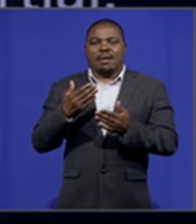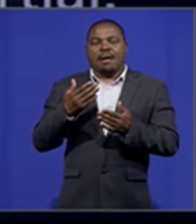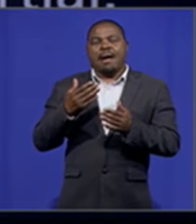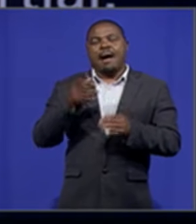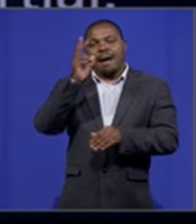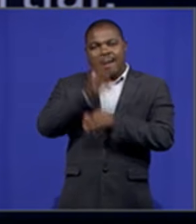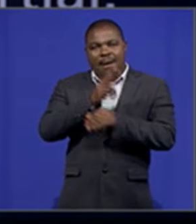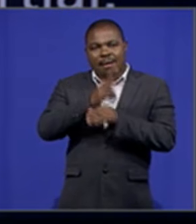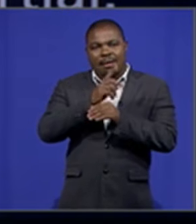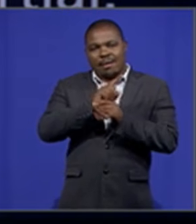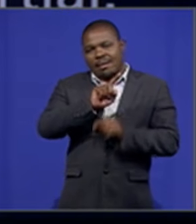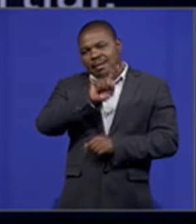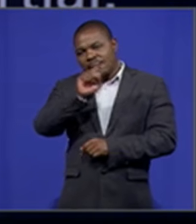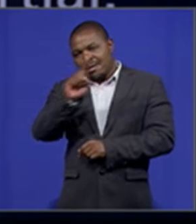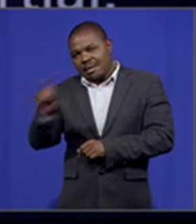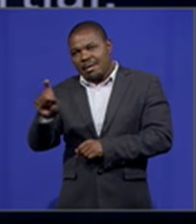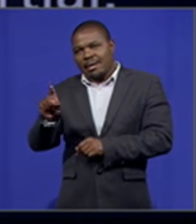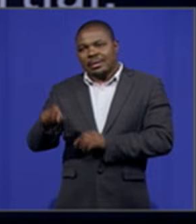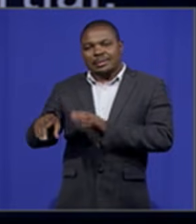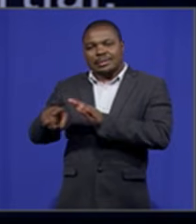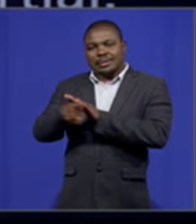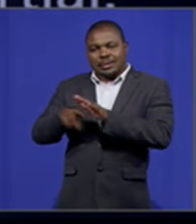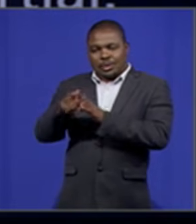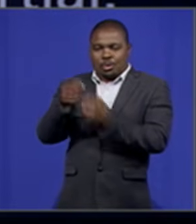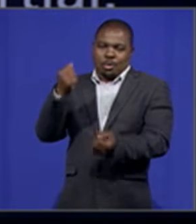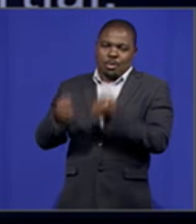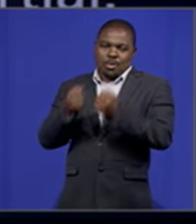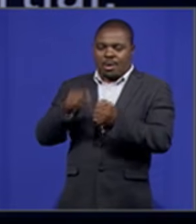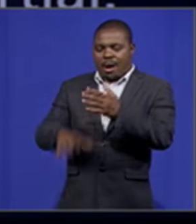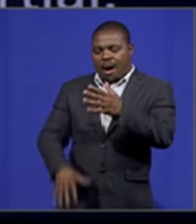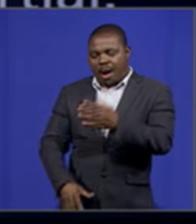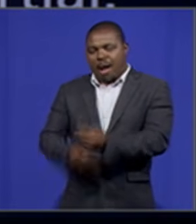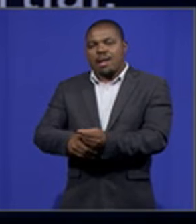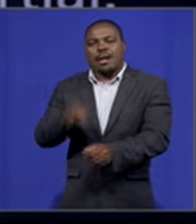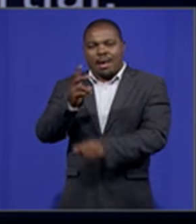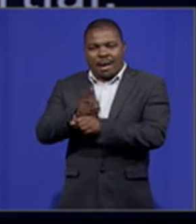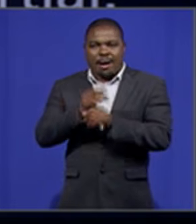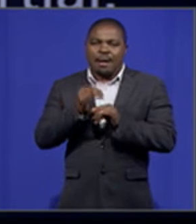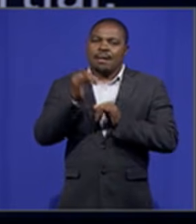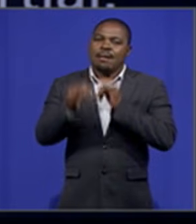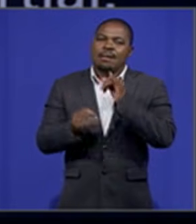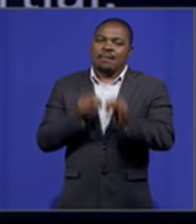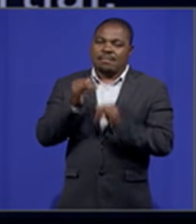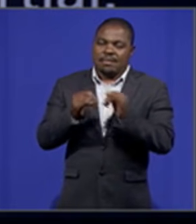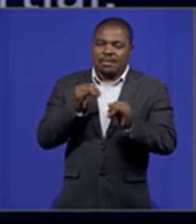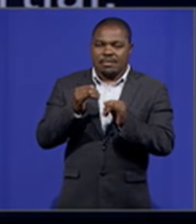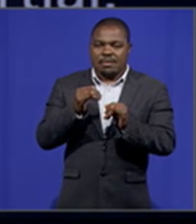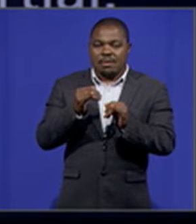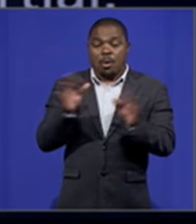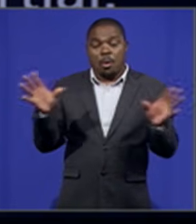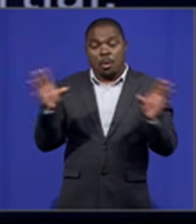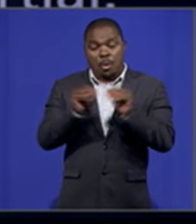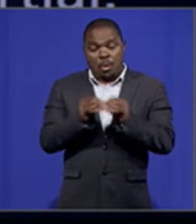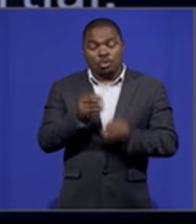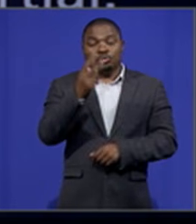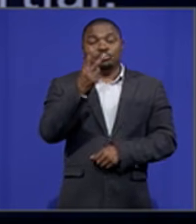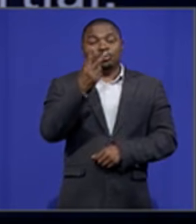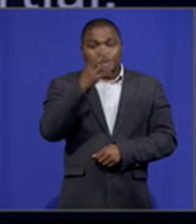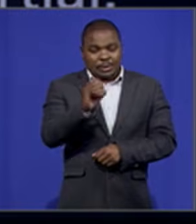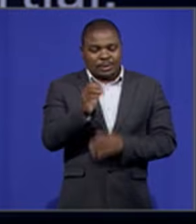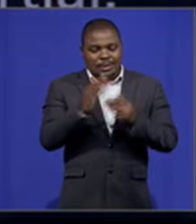go la kgorotsheko ya Stelete fa e le gore go tlaleditšwe melato ye mengwe ye lesomete ga bjale o lebane le melato ye 20 ka